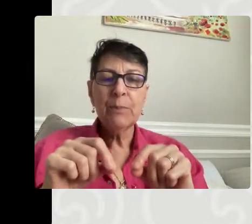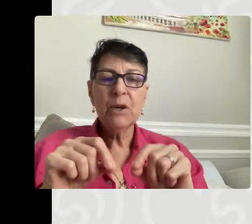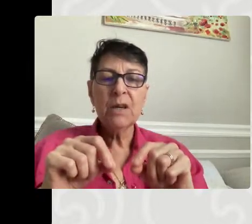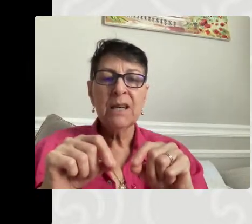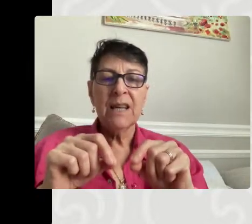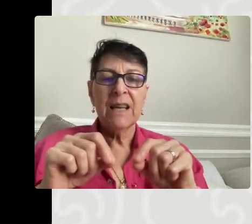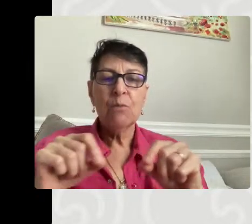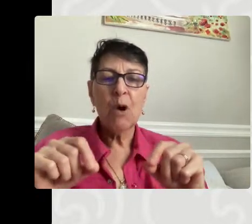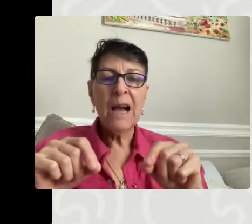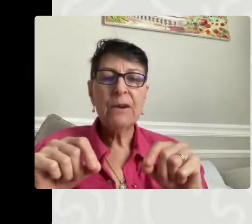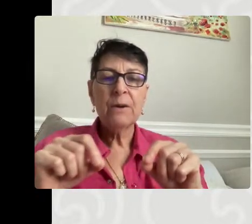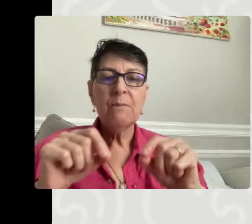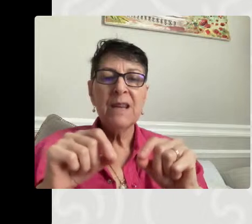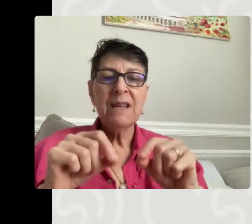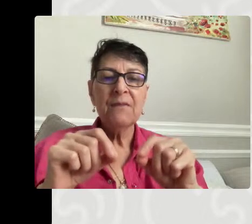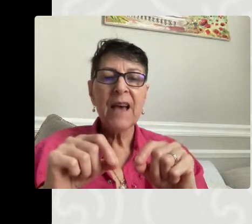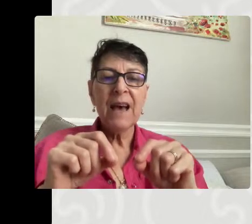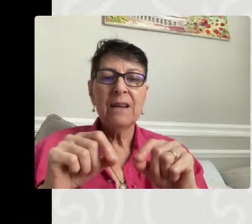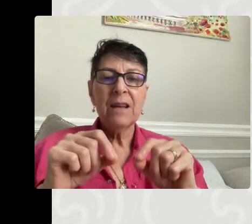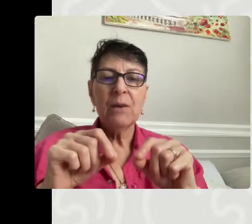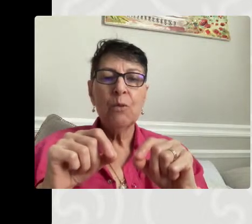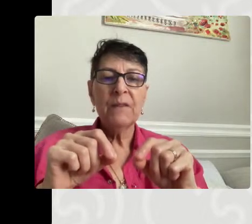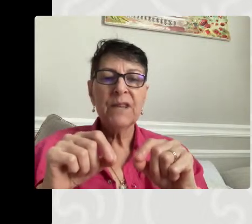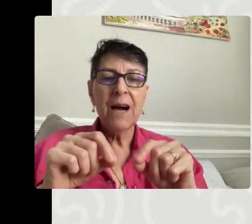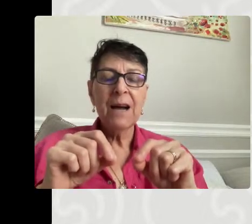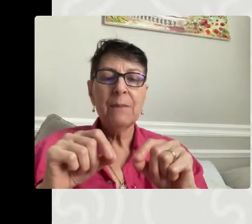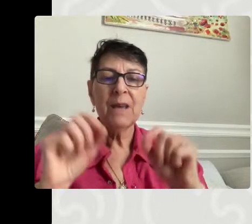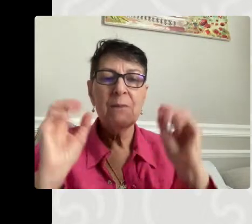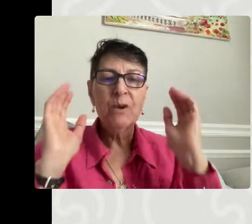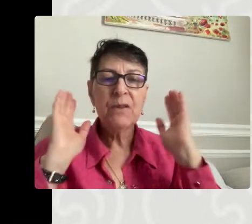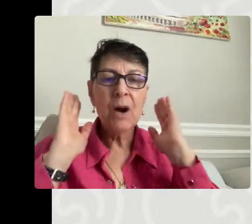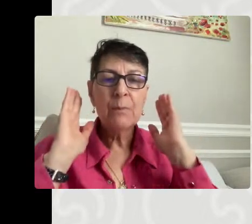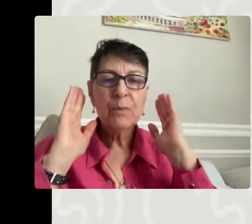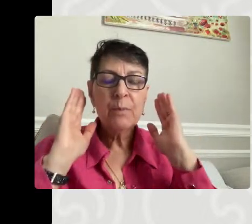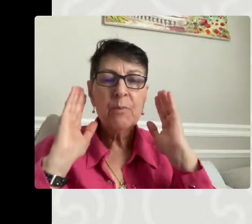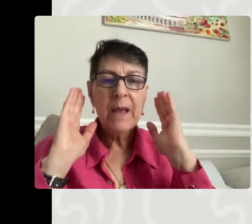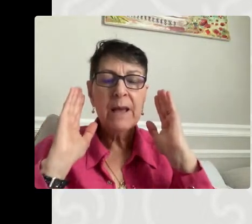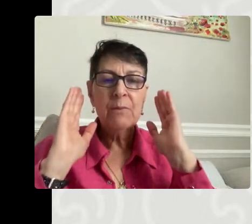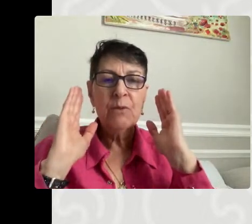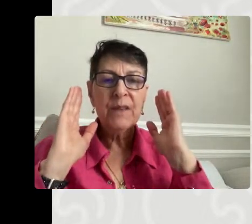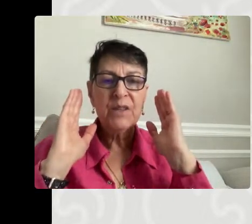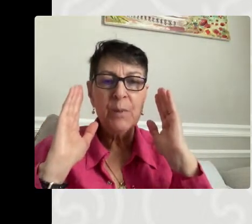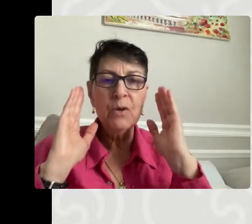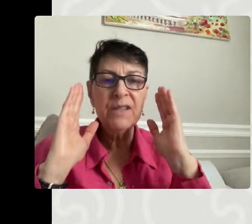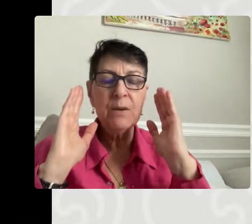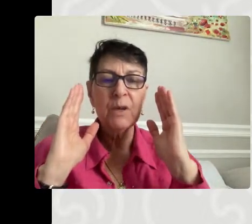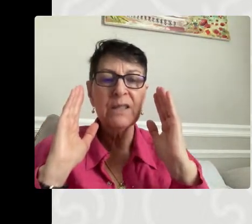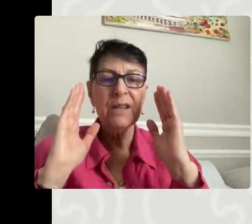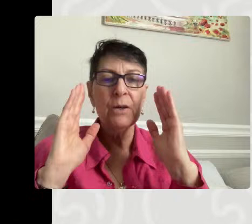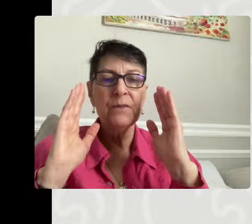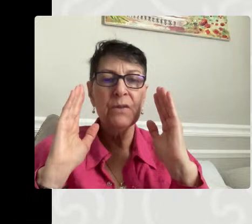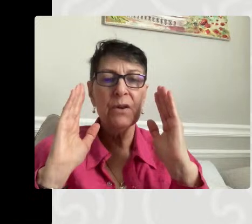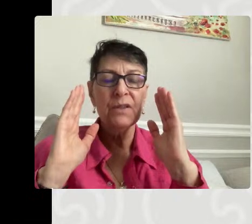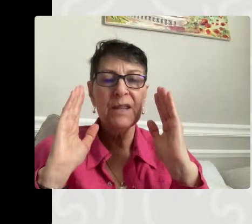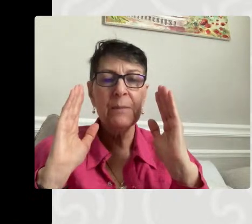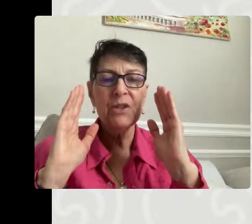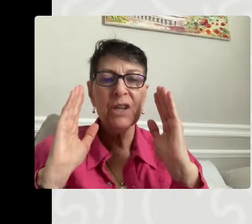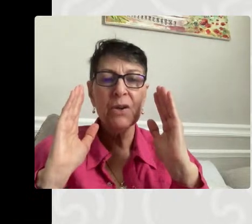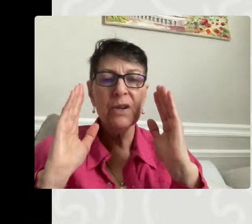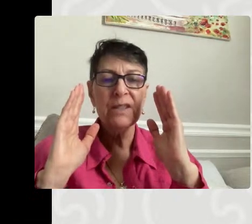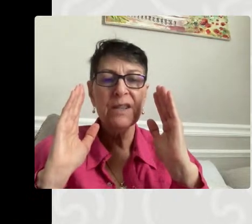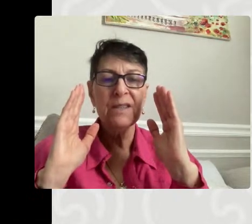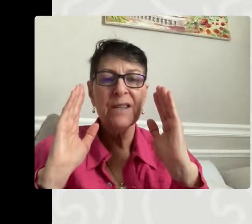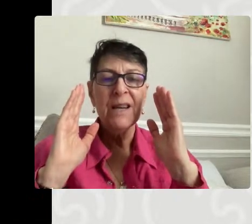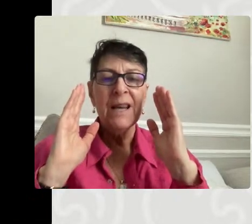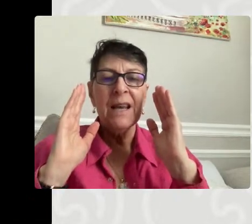get deeper and wider, meaning that with time and with exposing oneself to those